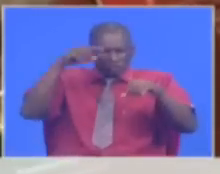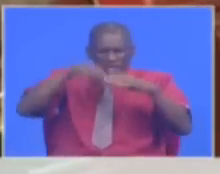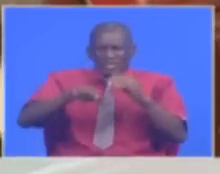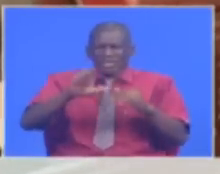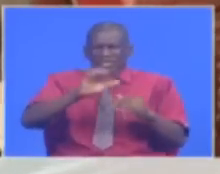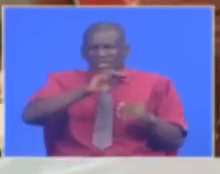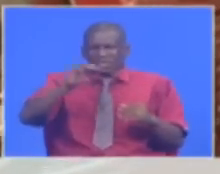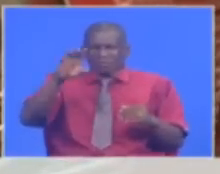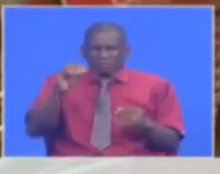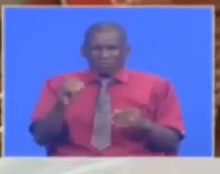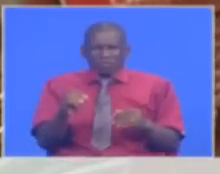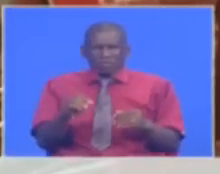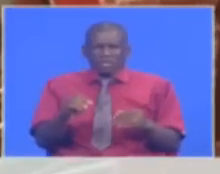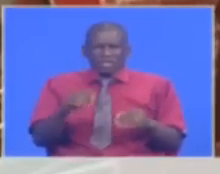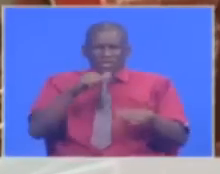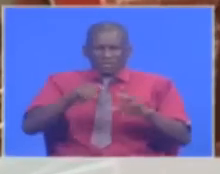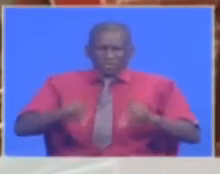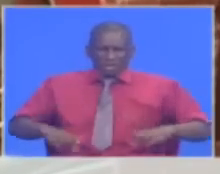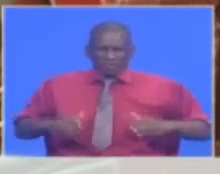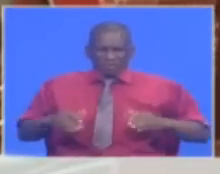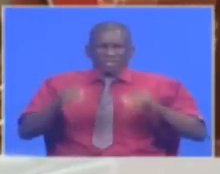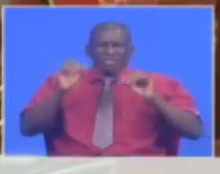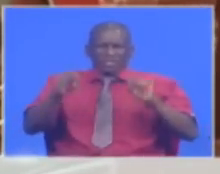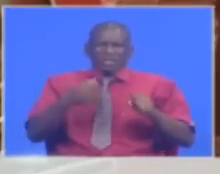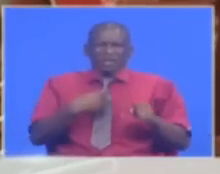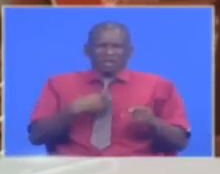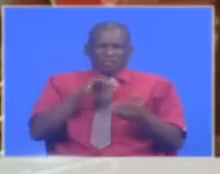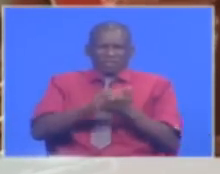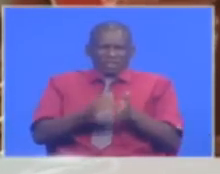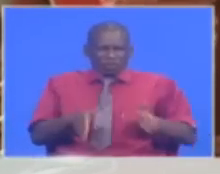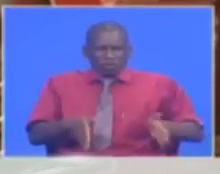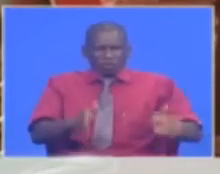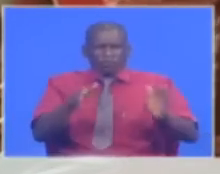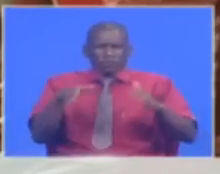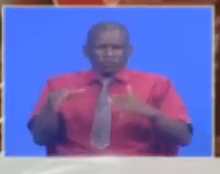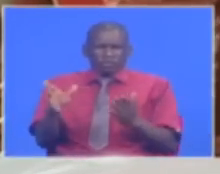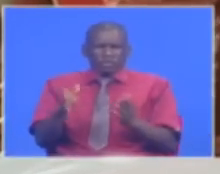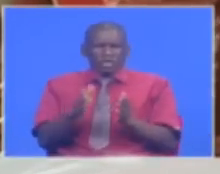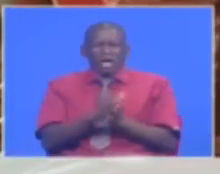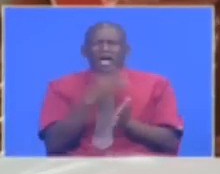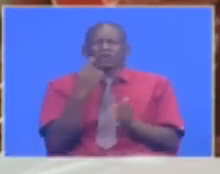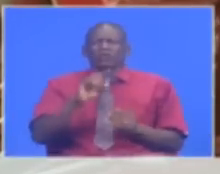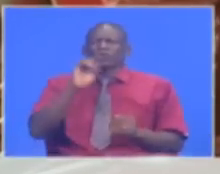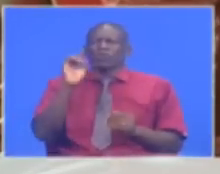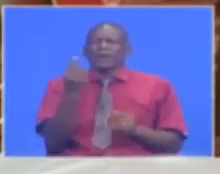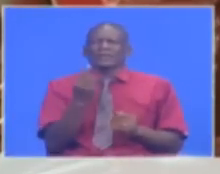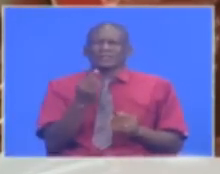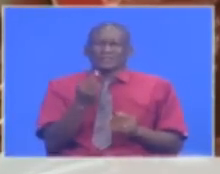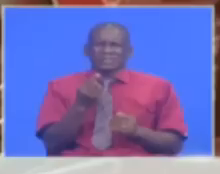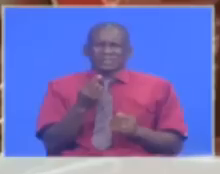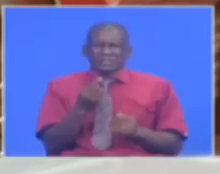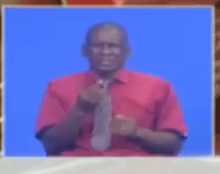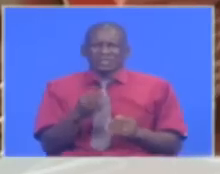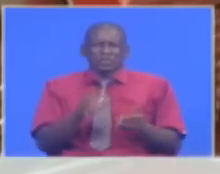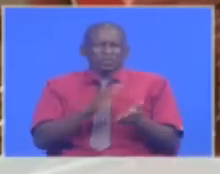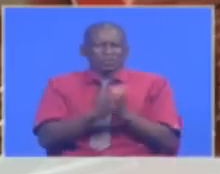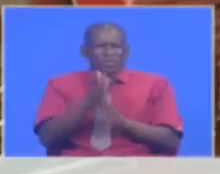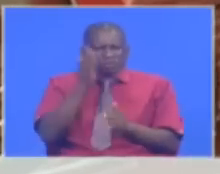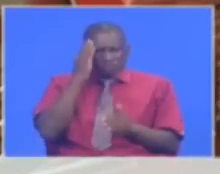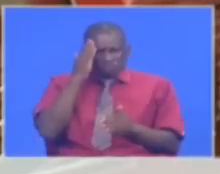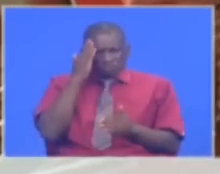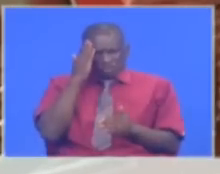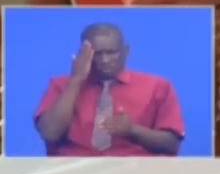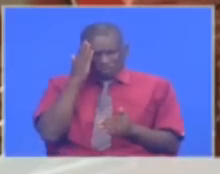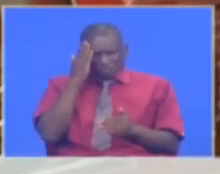their whole lives, well, they might just have that opportunity, and only once, albeit unknowingly, in